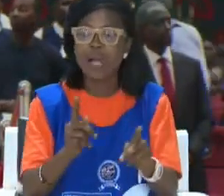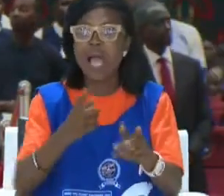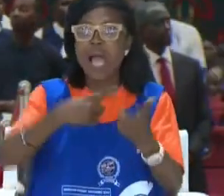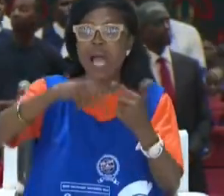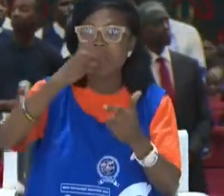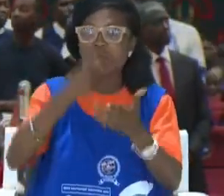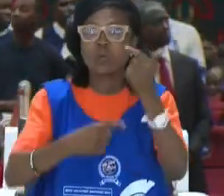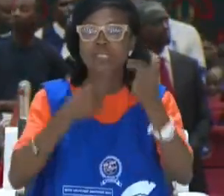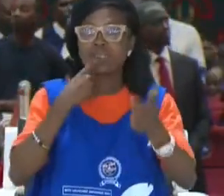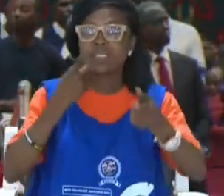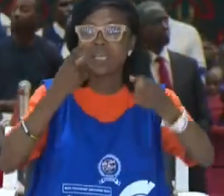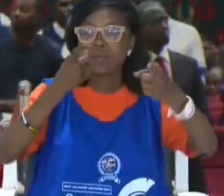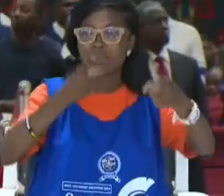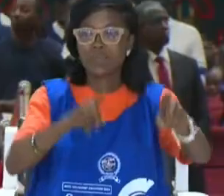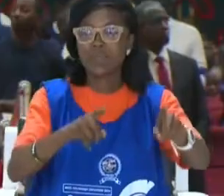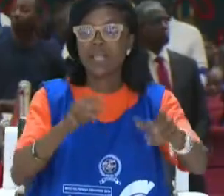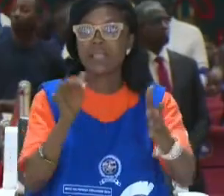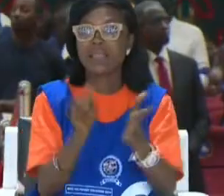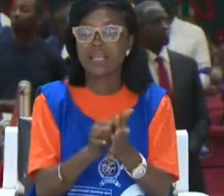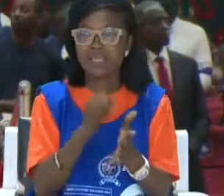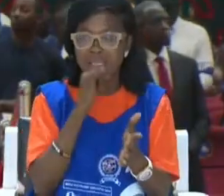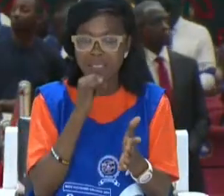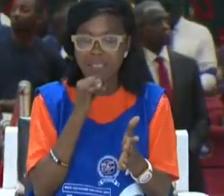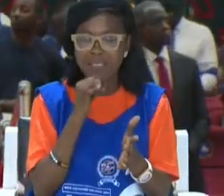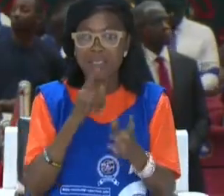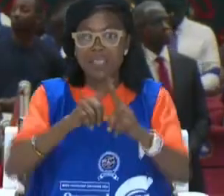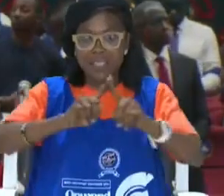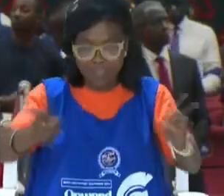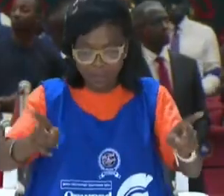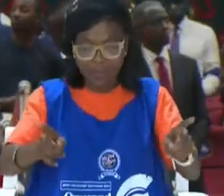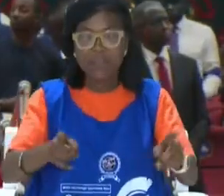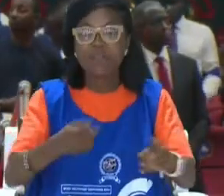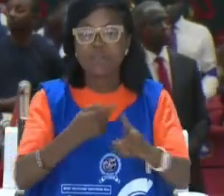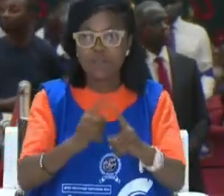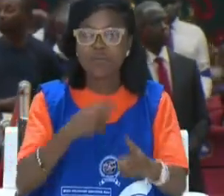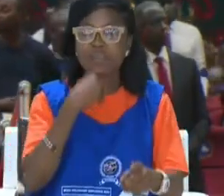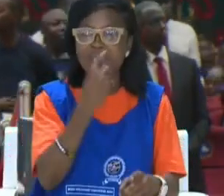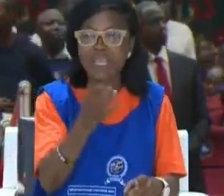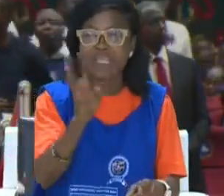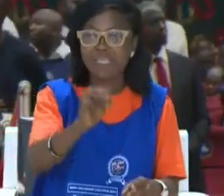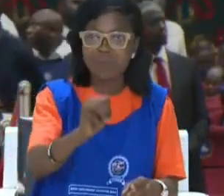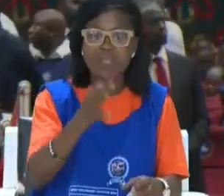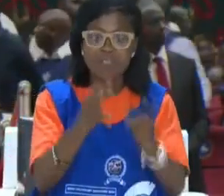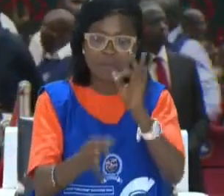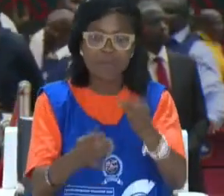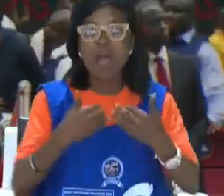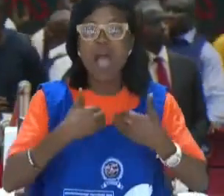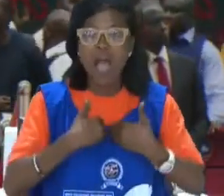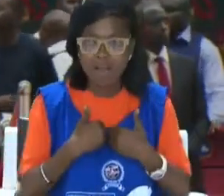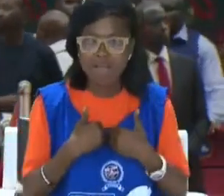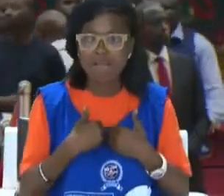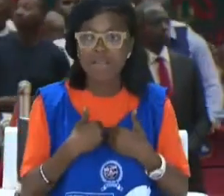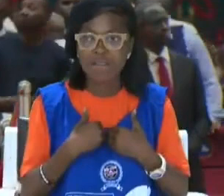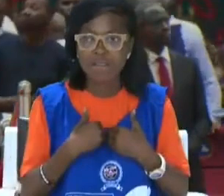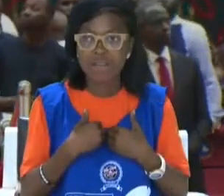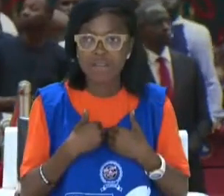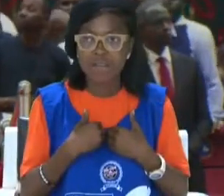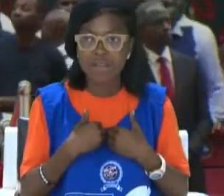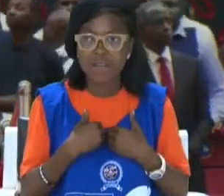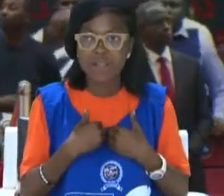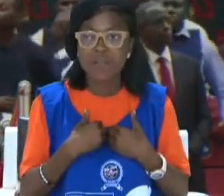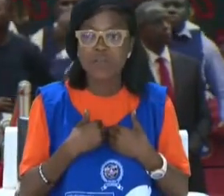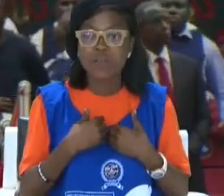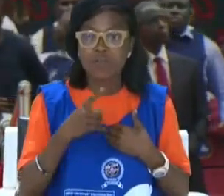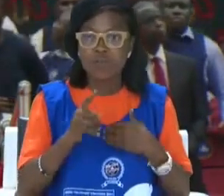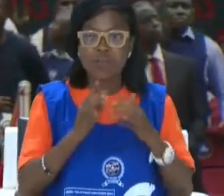coming. That's apart from telling them, and if you have the money, you can